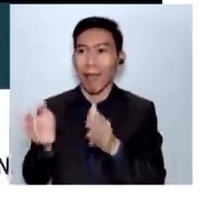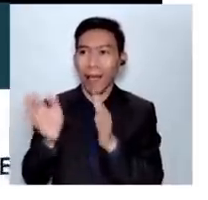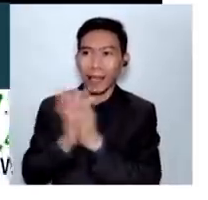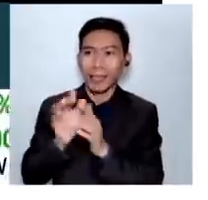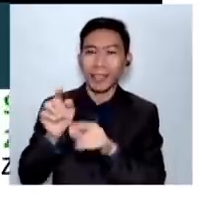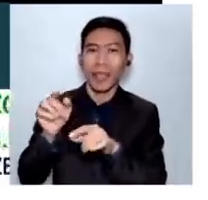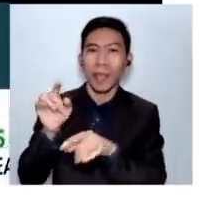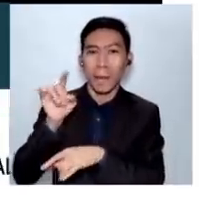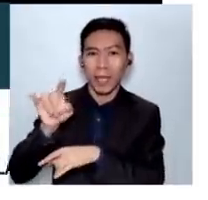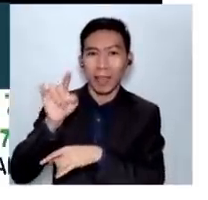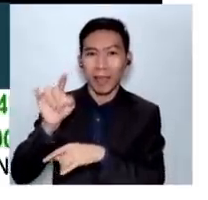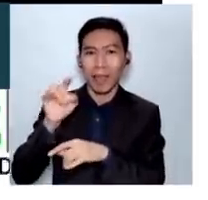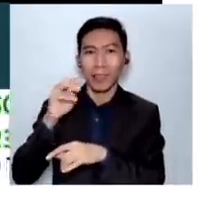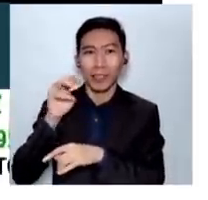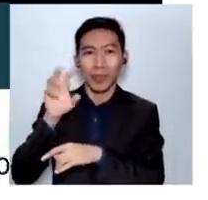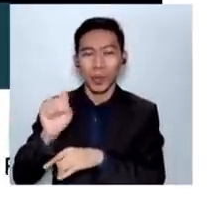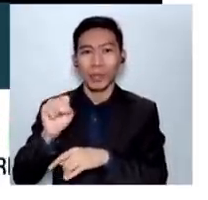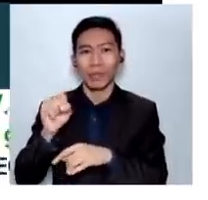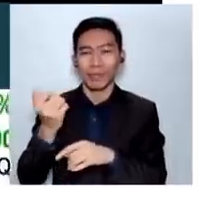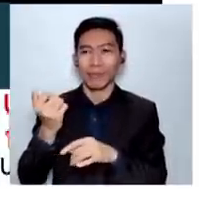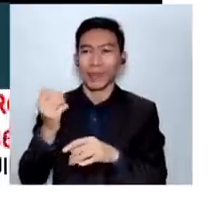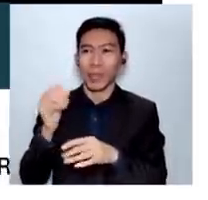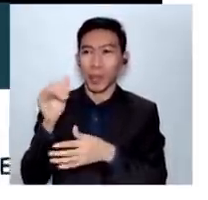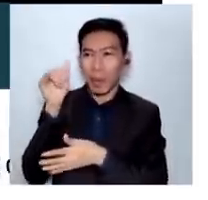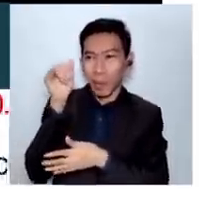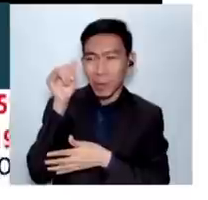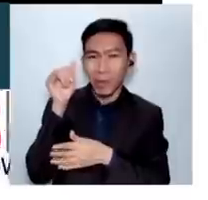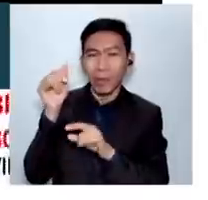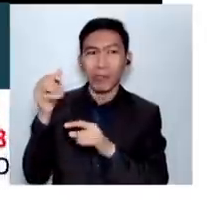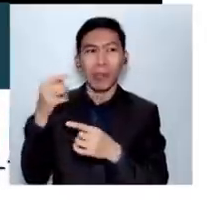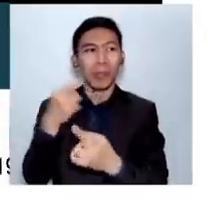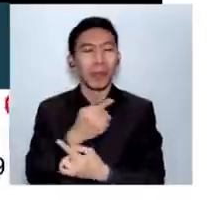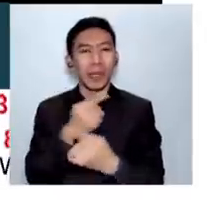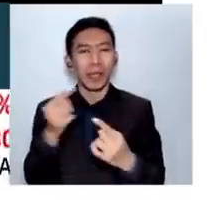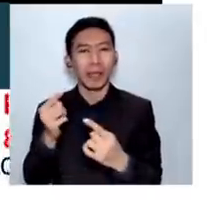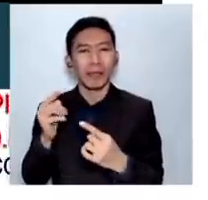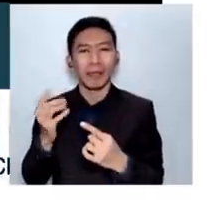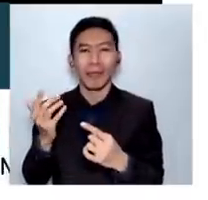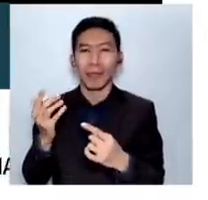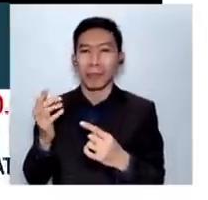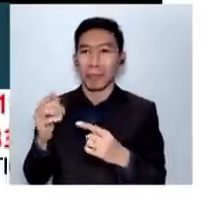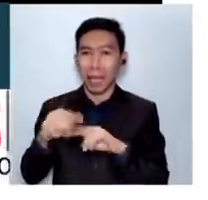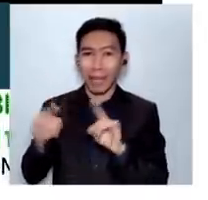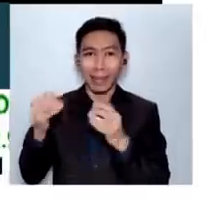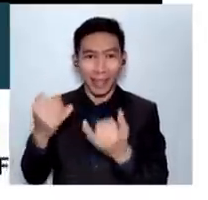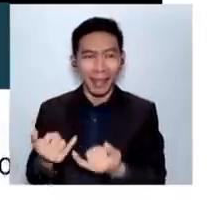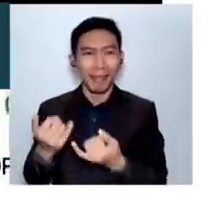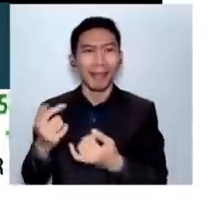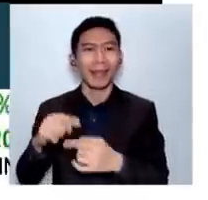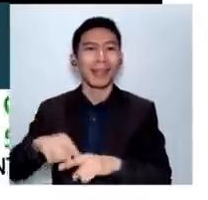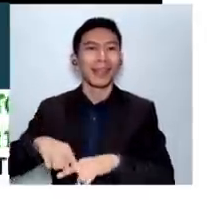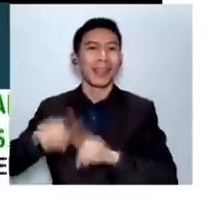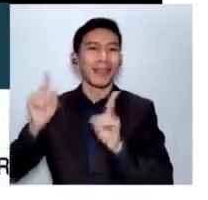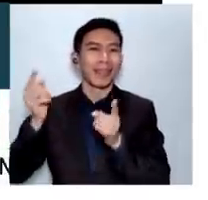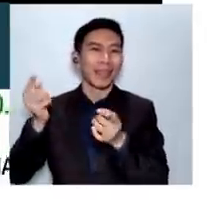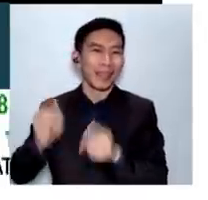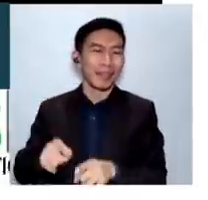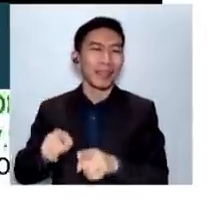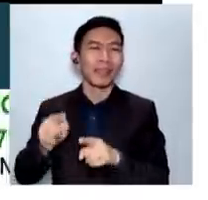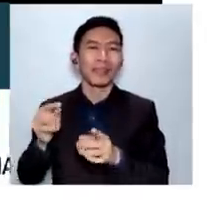then all of what happened there they did not execute. So that is probably contributing to